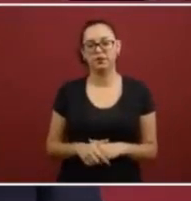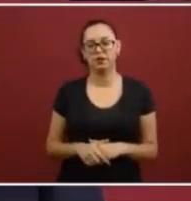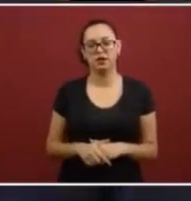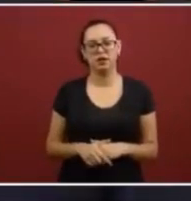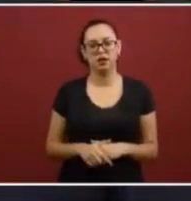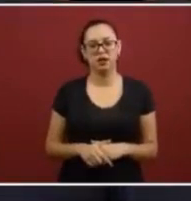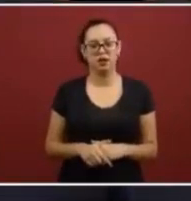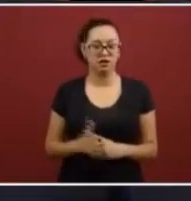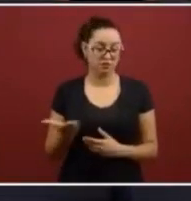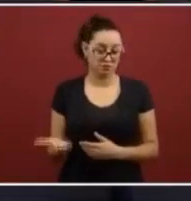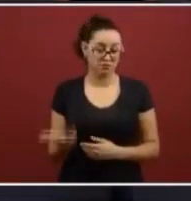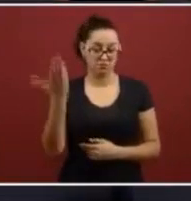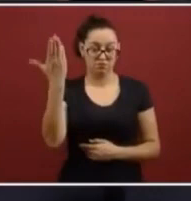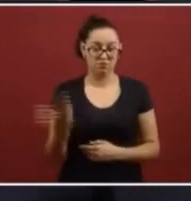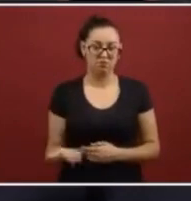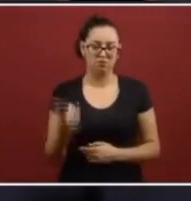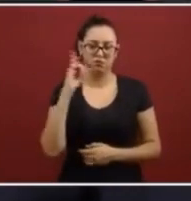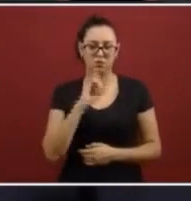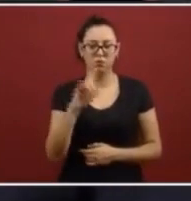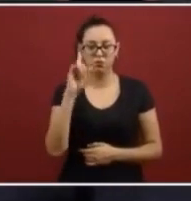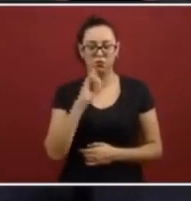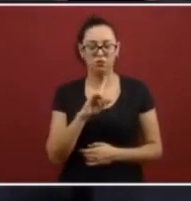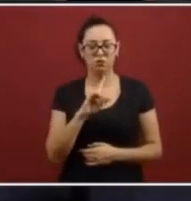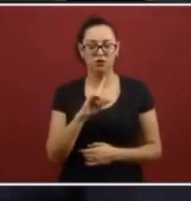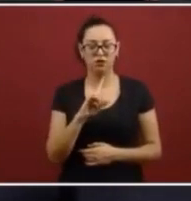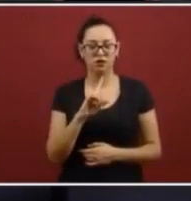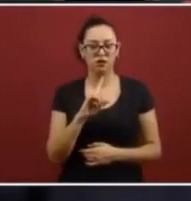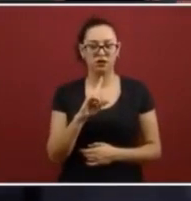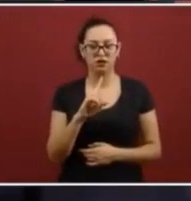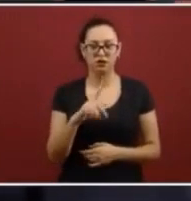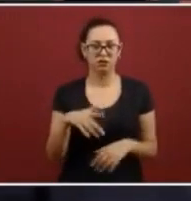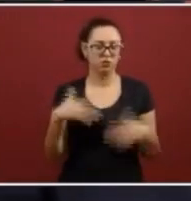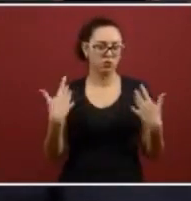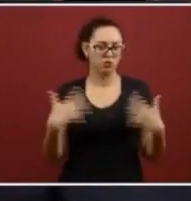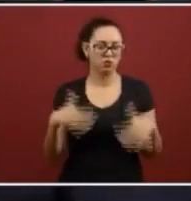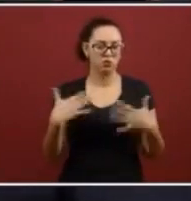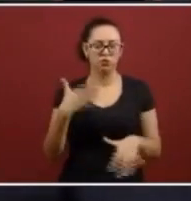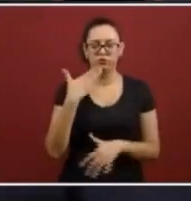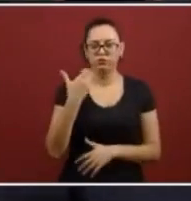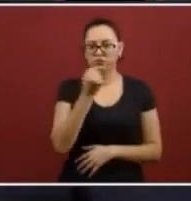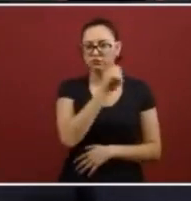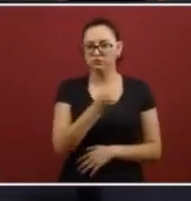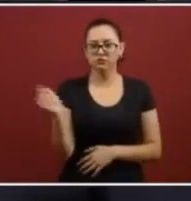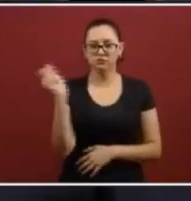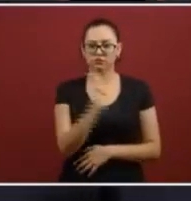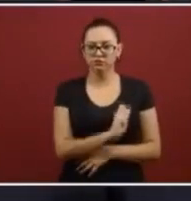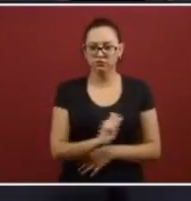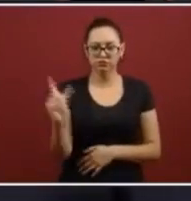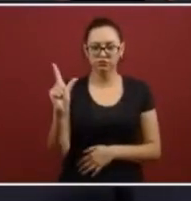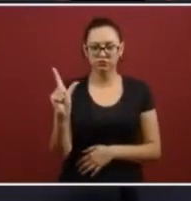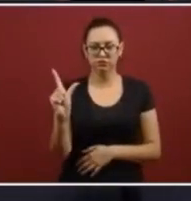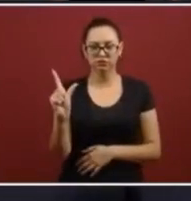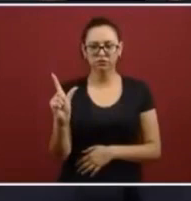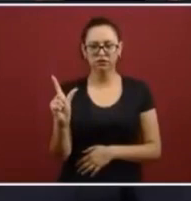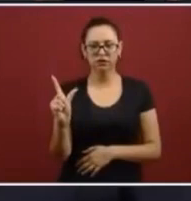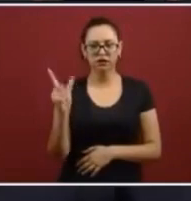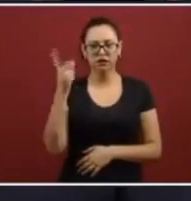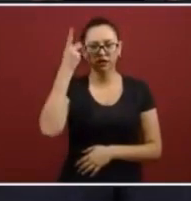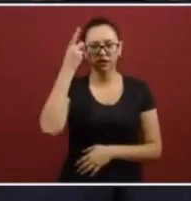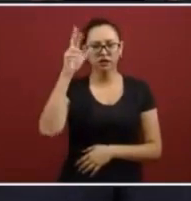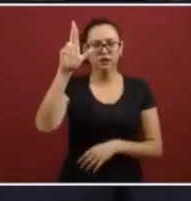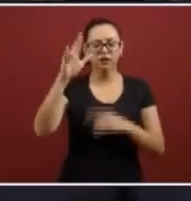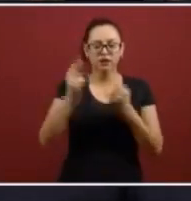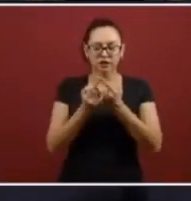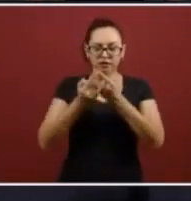Sosa, Raquel Es Sosa una- is profesional, a professional. es doctora en